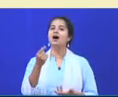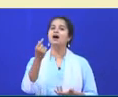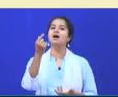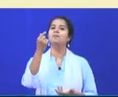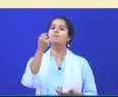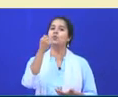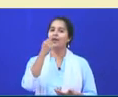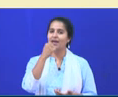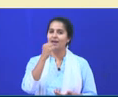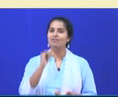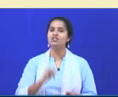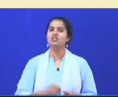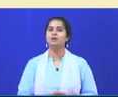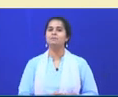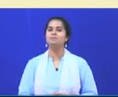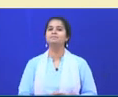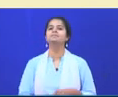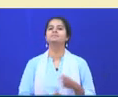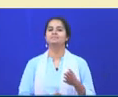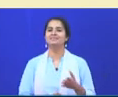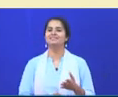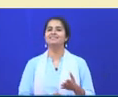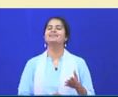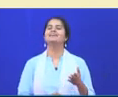makshikaya mukhe visham